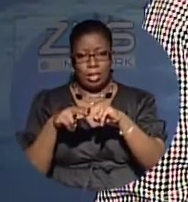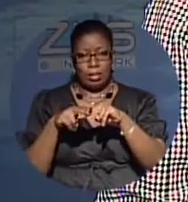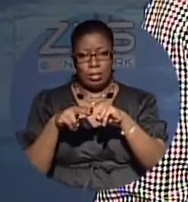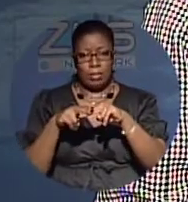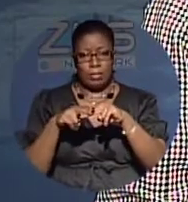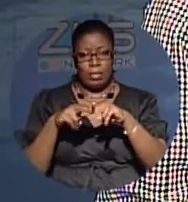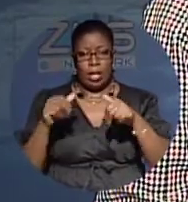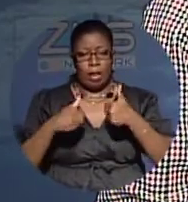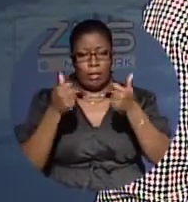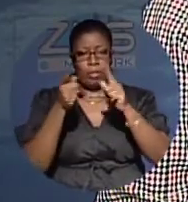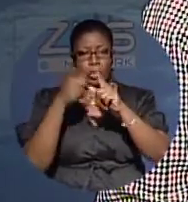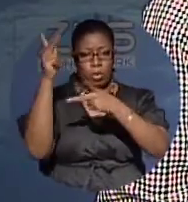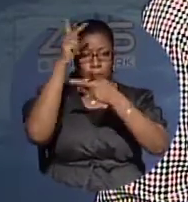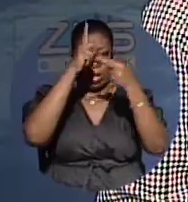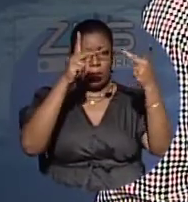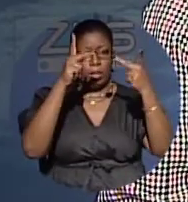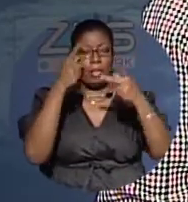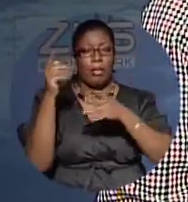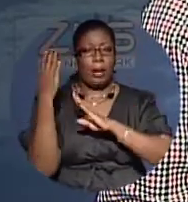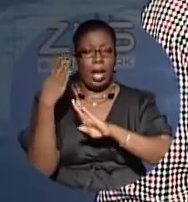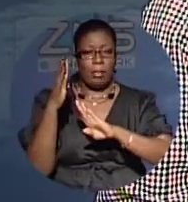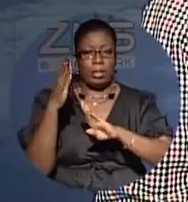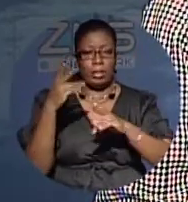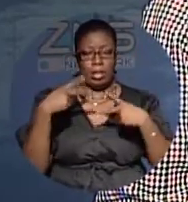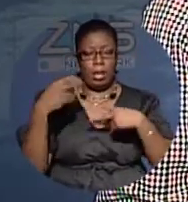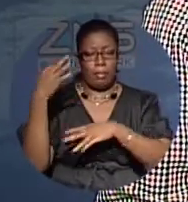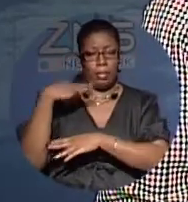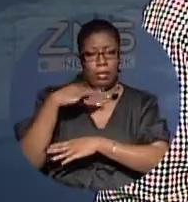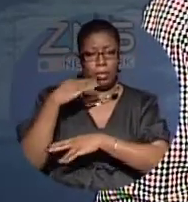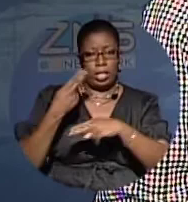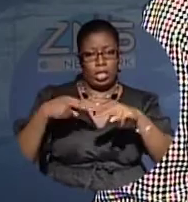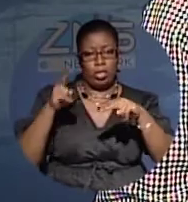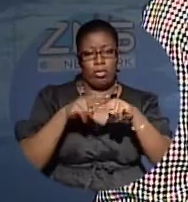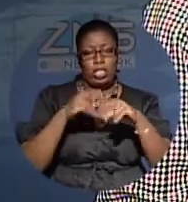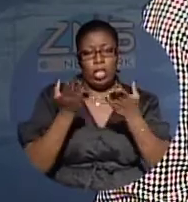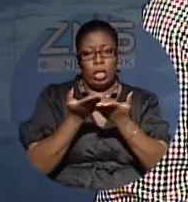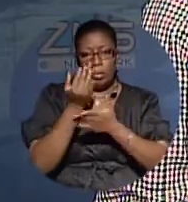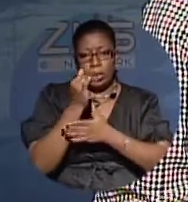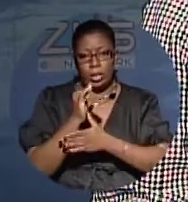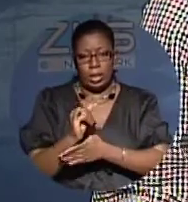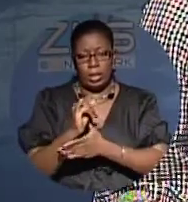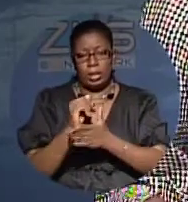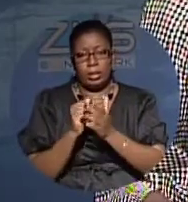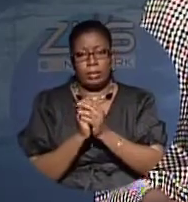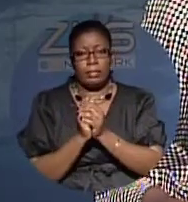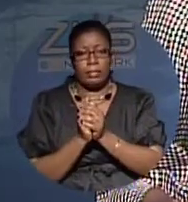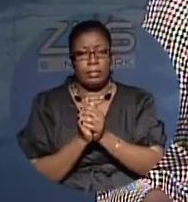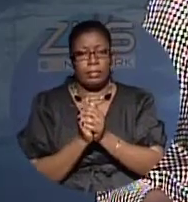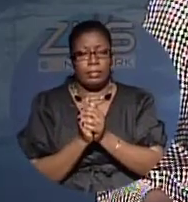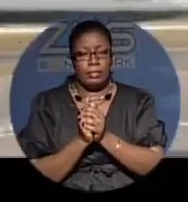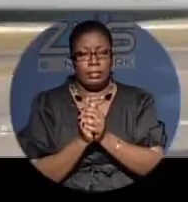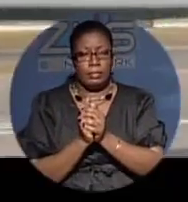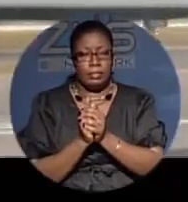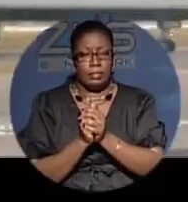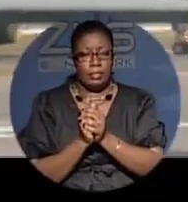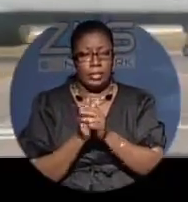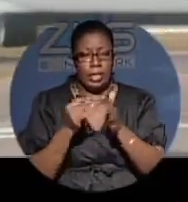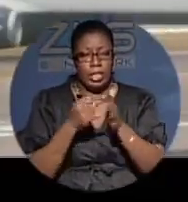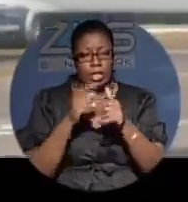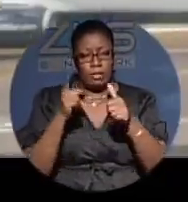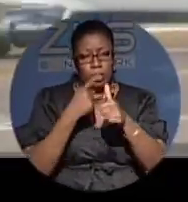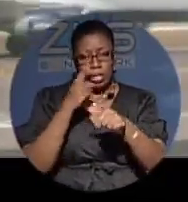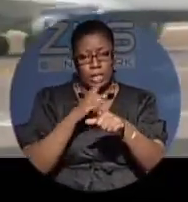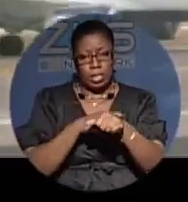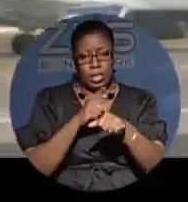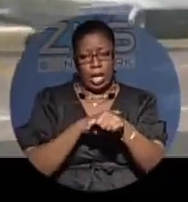service, the Bahamas stands to benefit economically from the increased bookings. Clint Watson has the story. It's the first